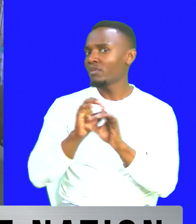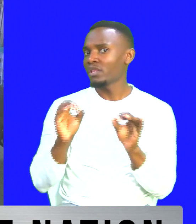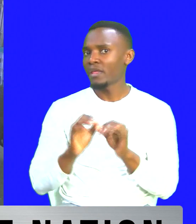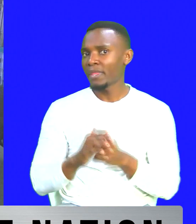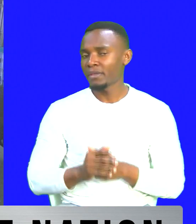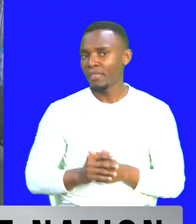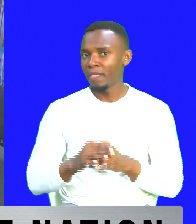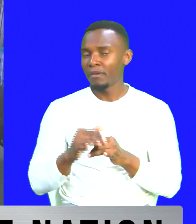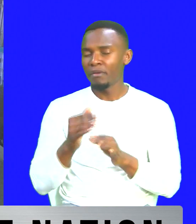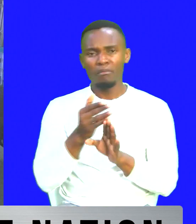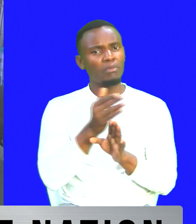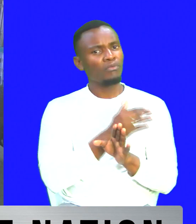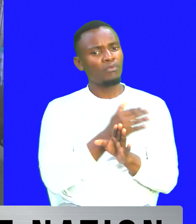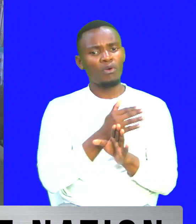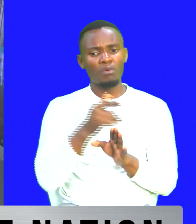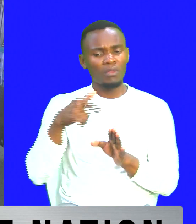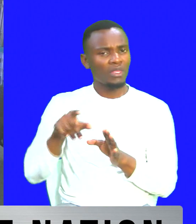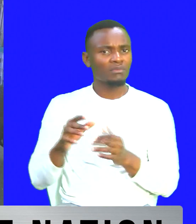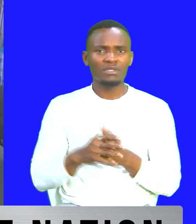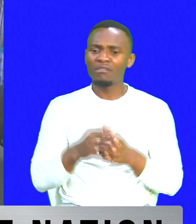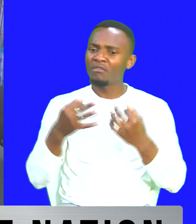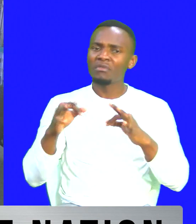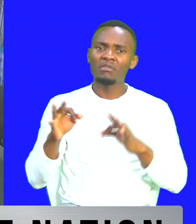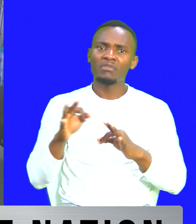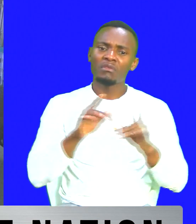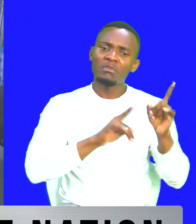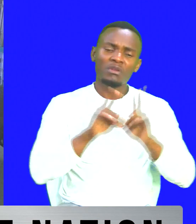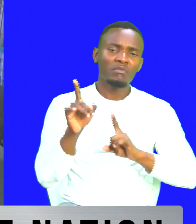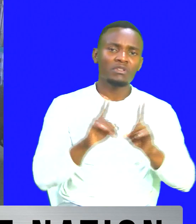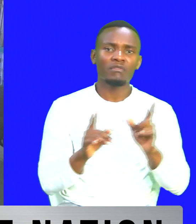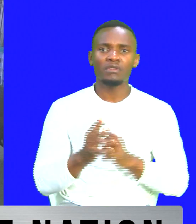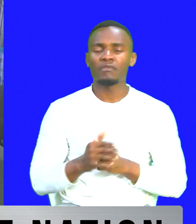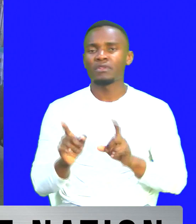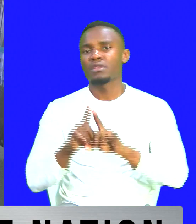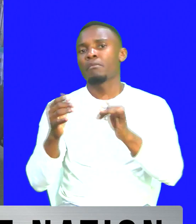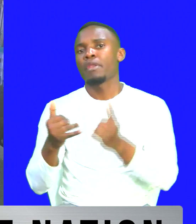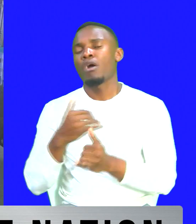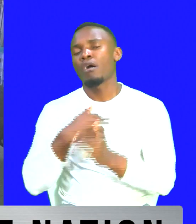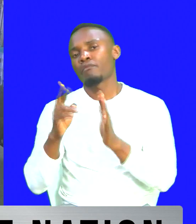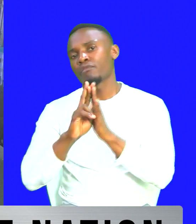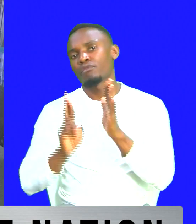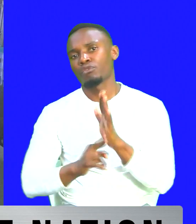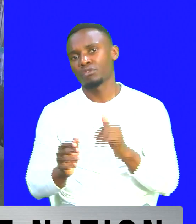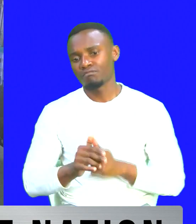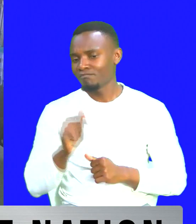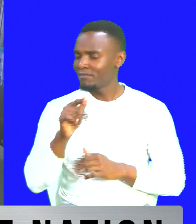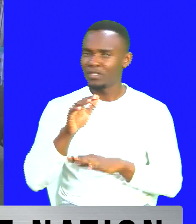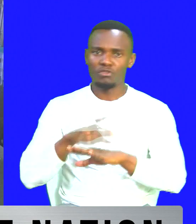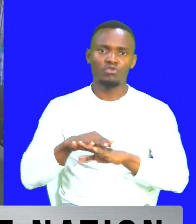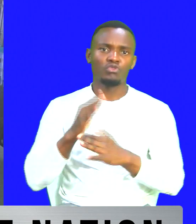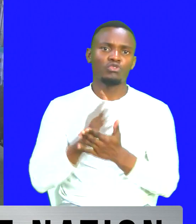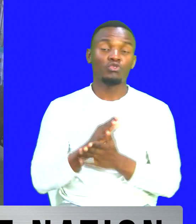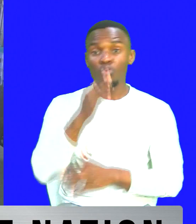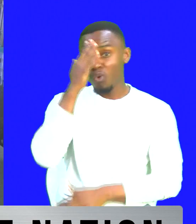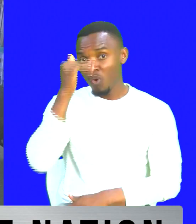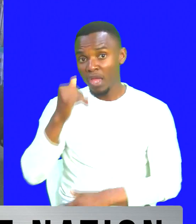so many things that were laid that we were happy about. Yeah, that's certainly very something good, Jonah, something happened. because people are going for